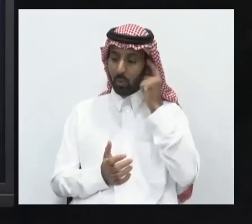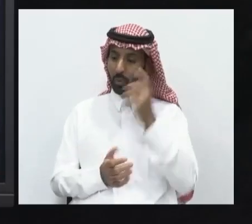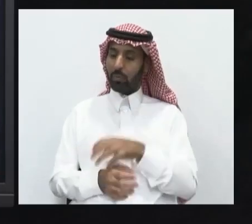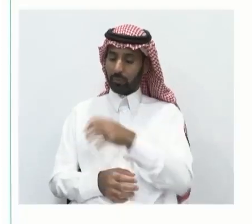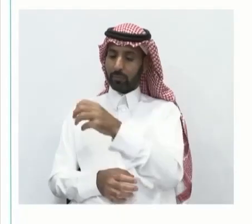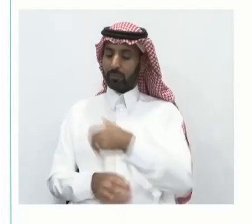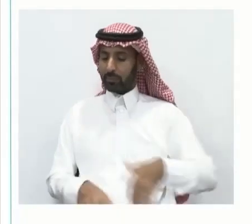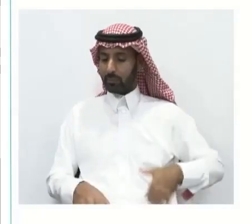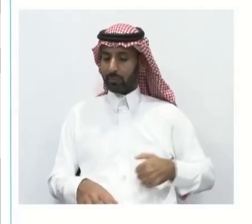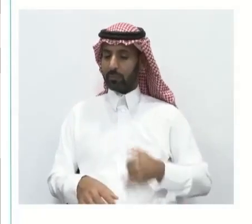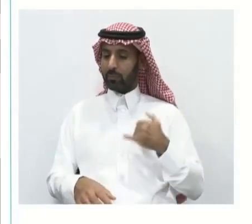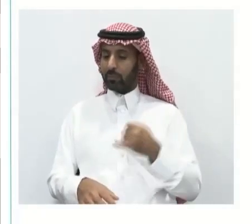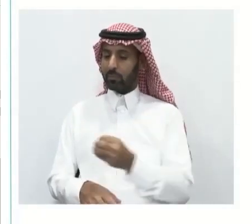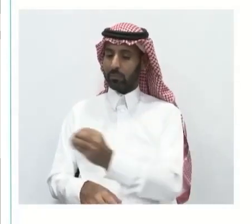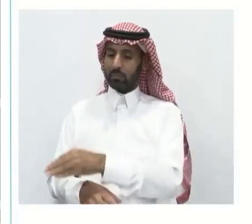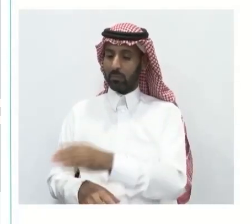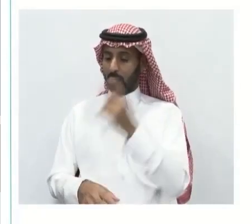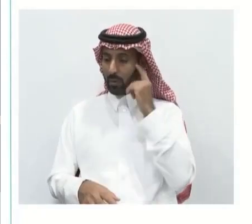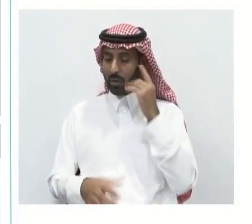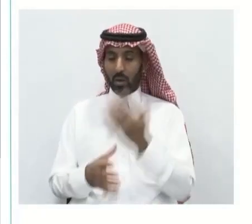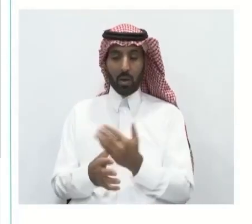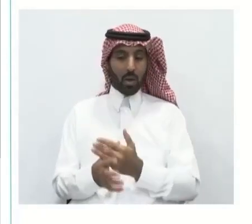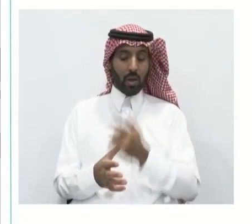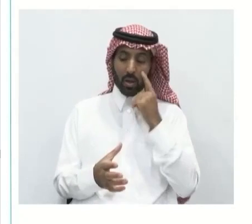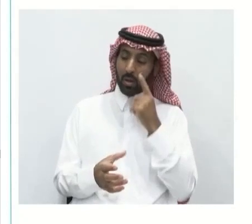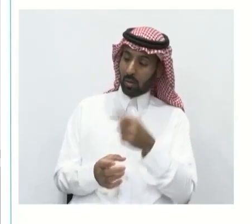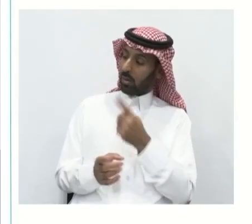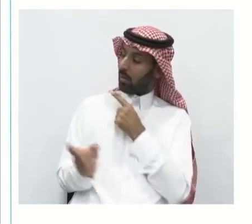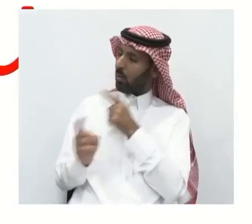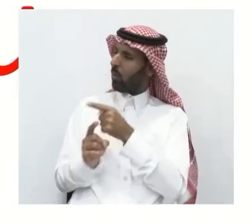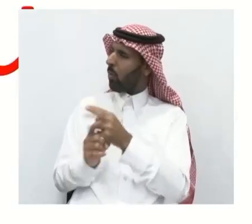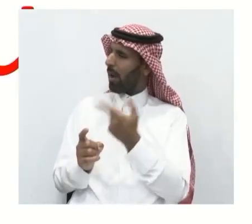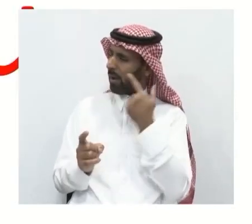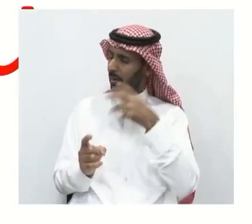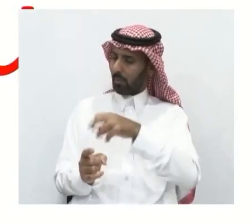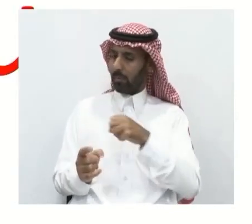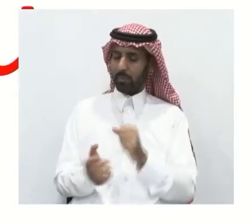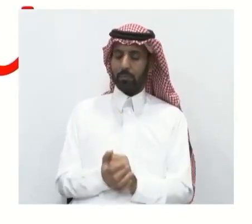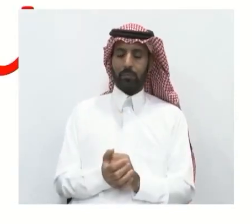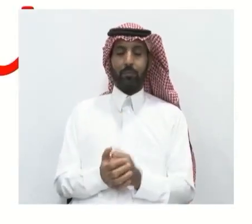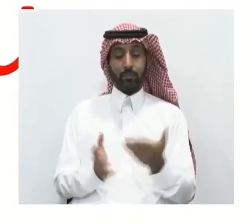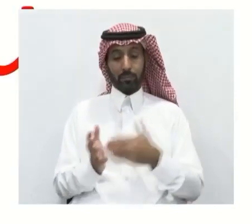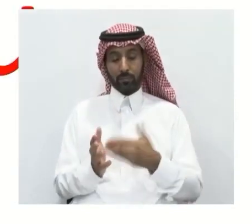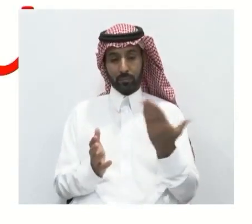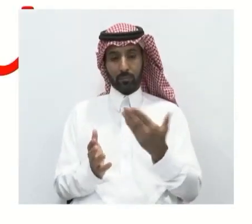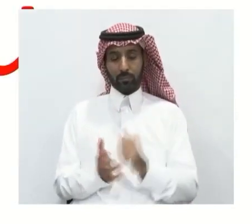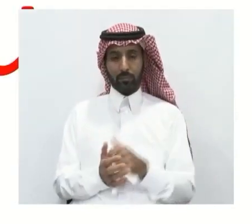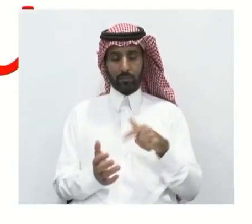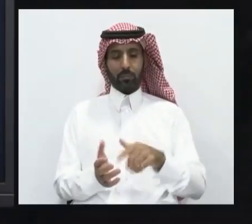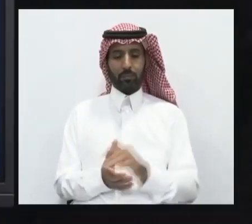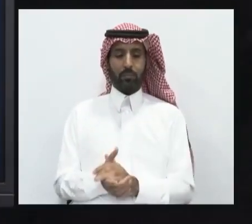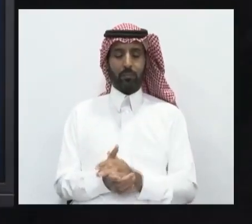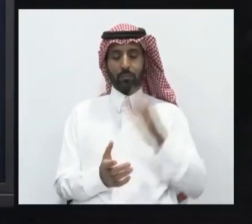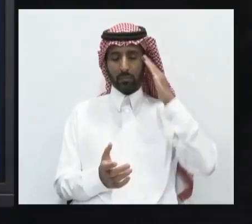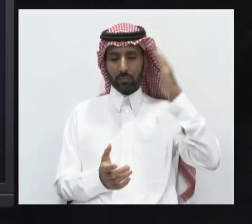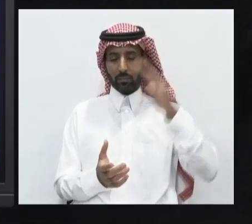Of course, it was on purpose to bait Mr. Jenner. And with that, we reach to the end of this lesson.